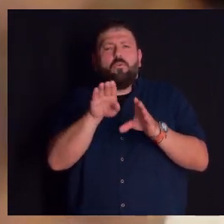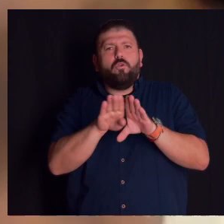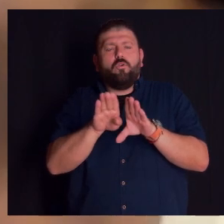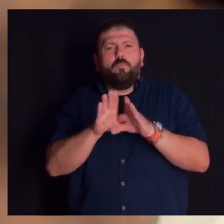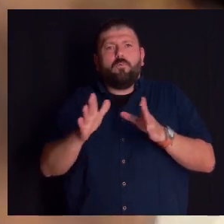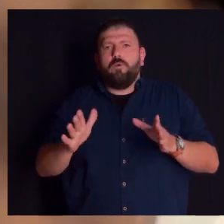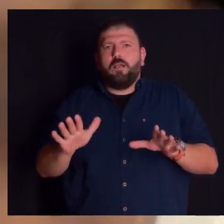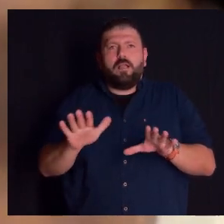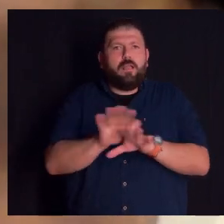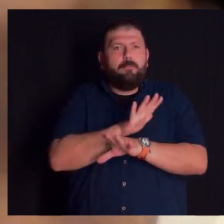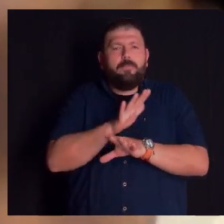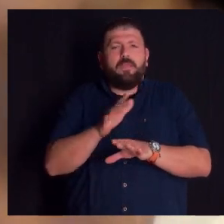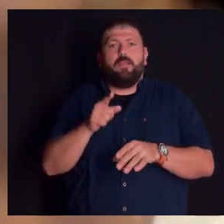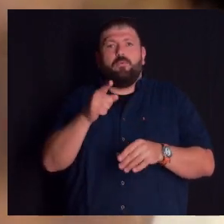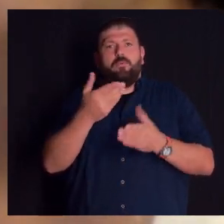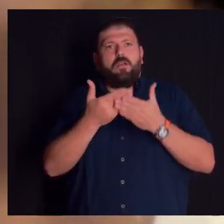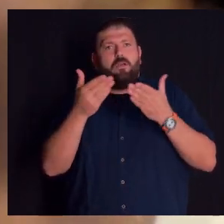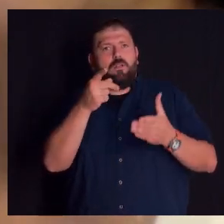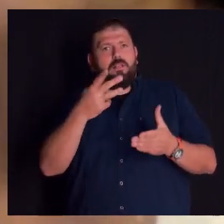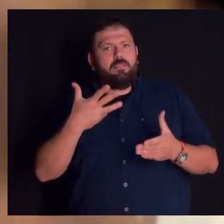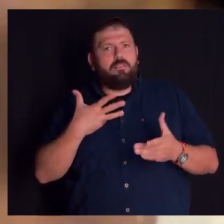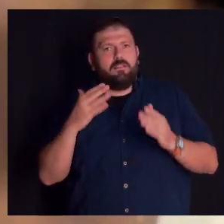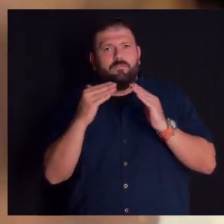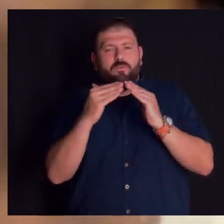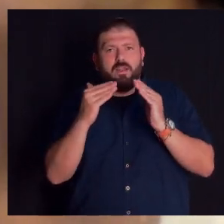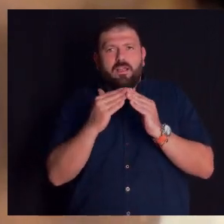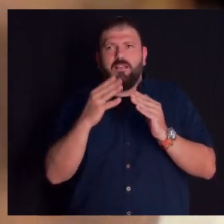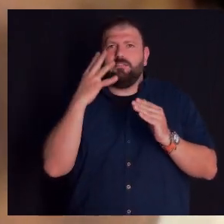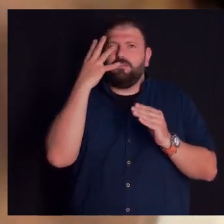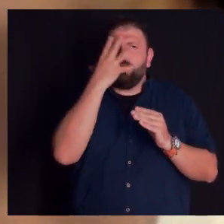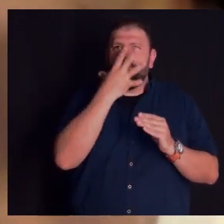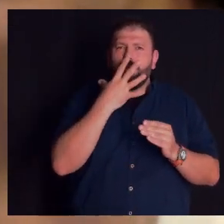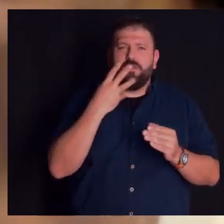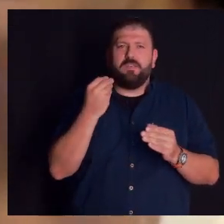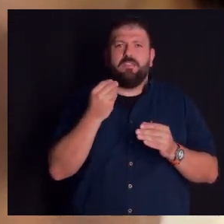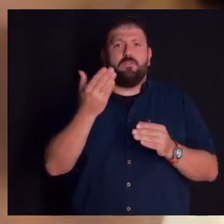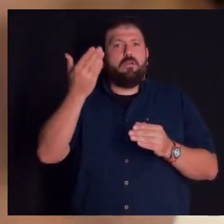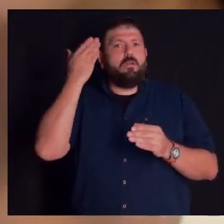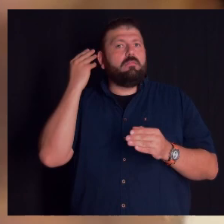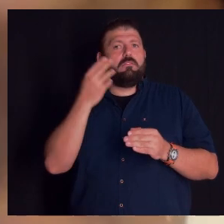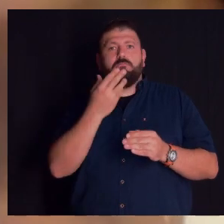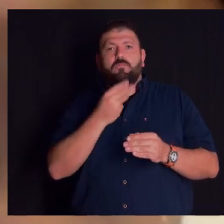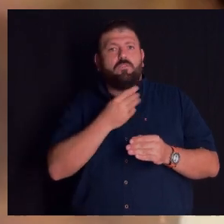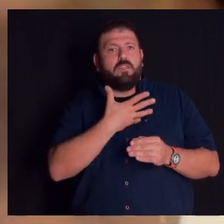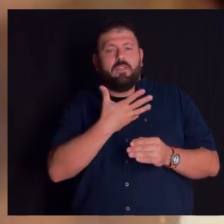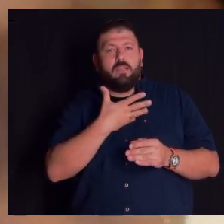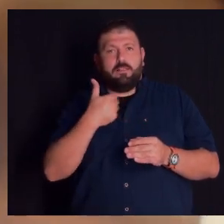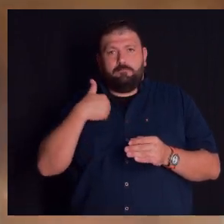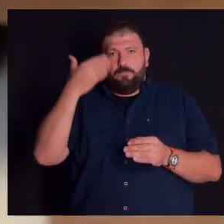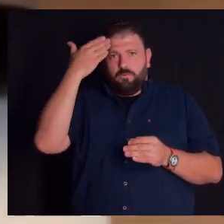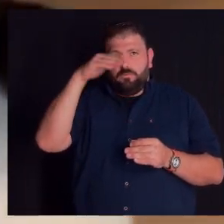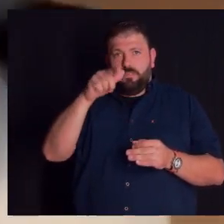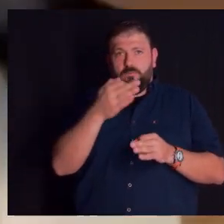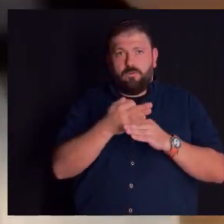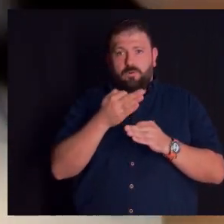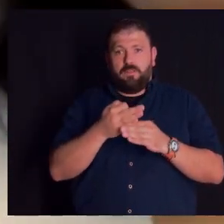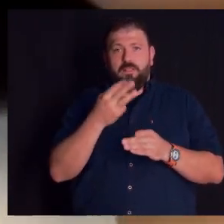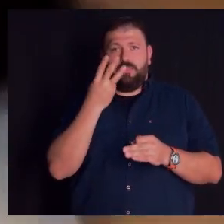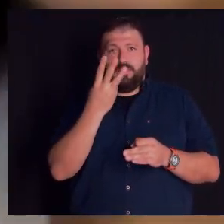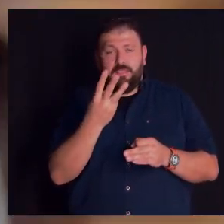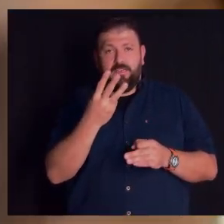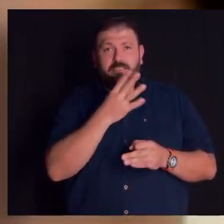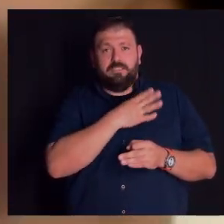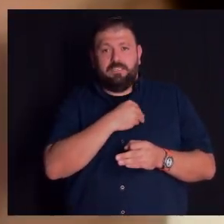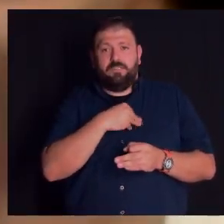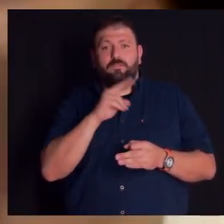una Tell us casa what que has antes no changed. tenía, una casa preciosa, colonial, You have a y hasta donde sé beautiful tienes colonial tres house hijos you en la didn't have. You universidad have three kids in the y otros tres